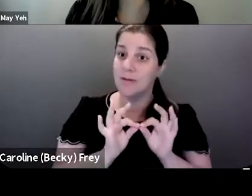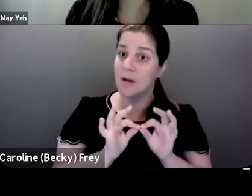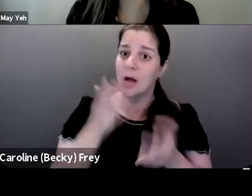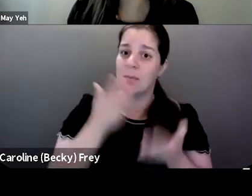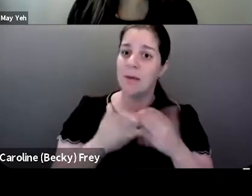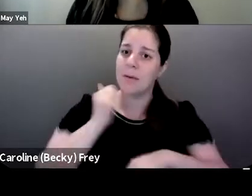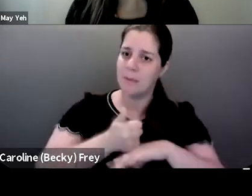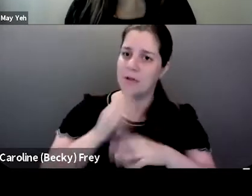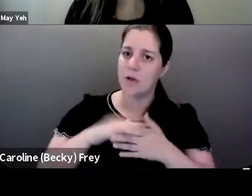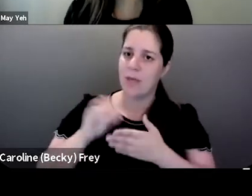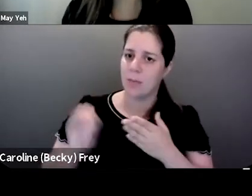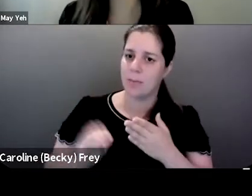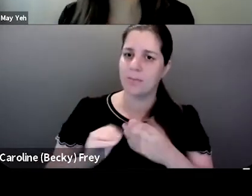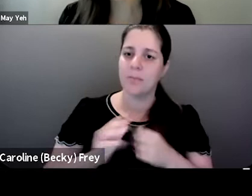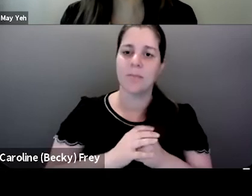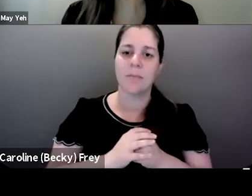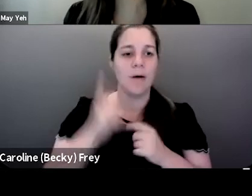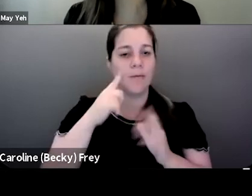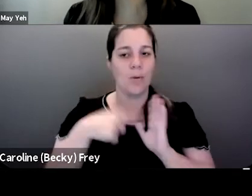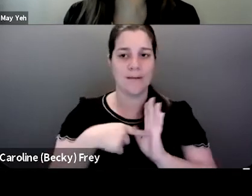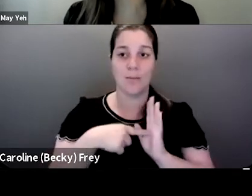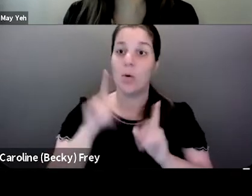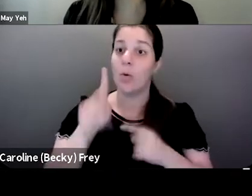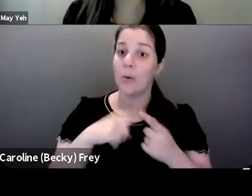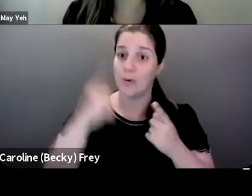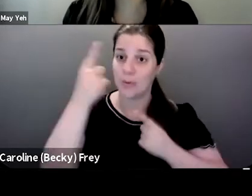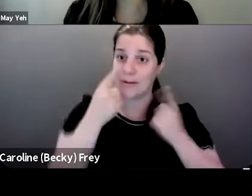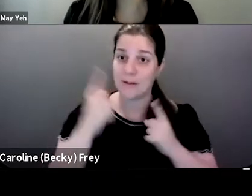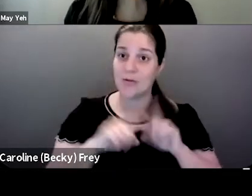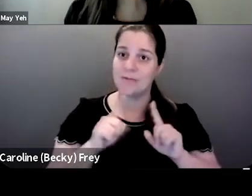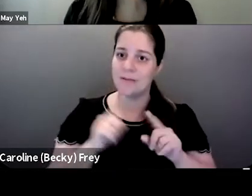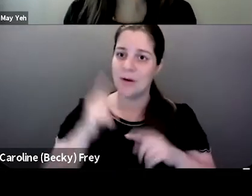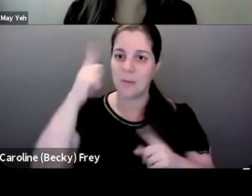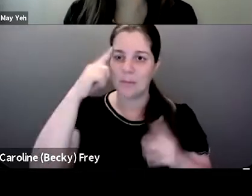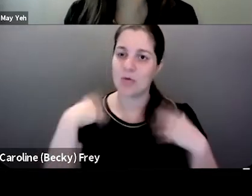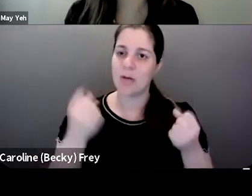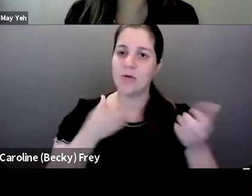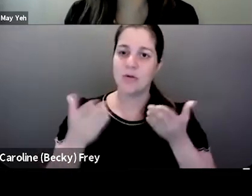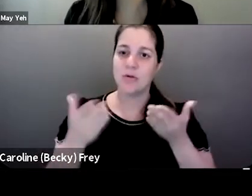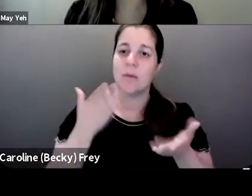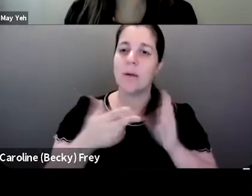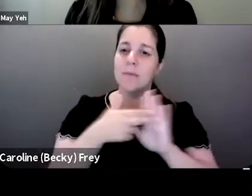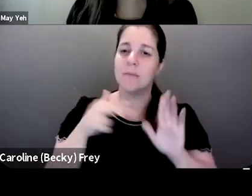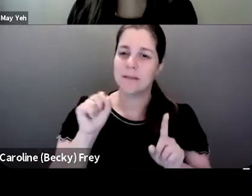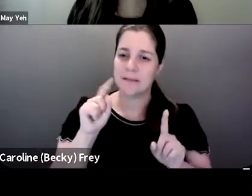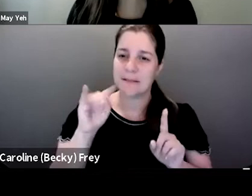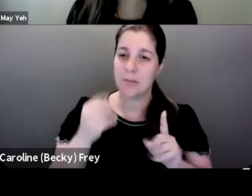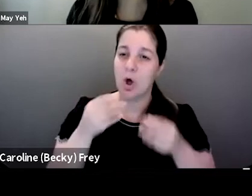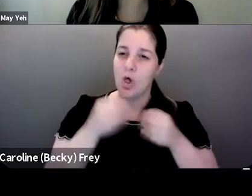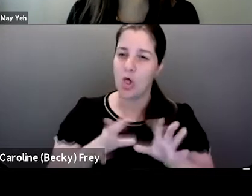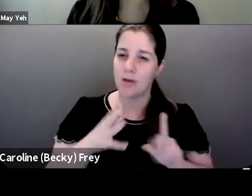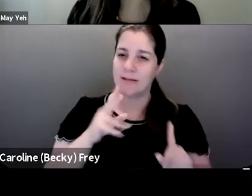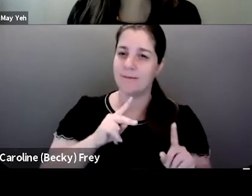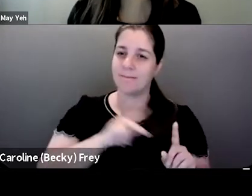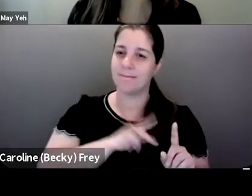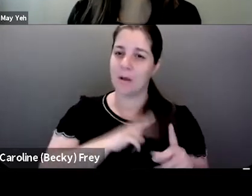clinically relevant outcome. For example, when considering barriers to using mental health services, perhaps stigma or concern about loss of face may be a stronger barrier in certain